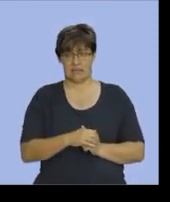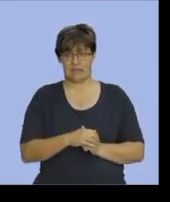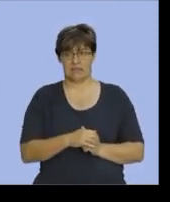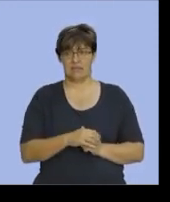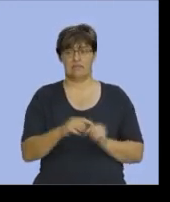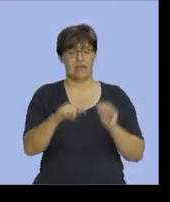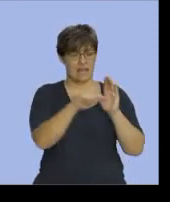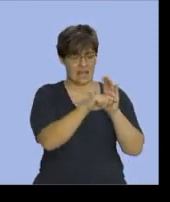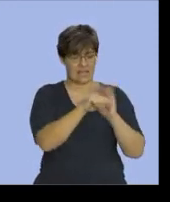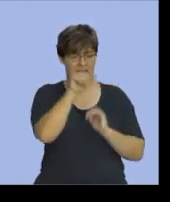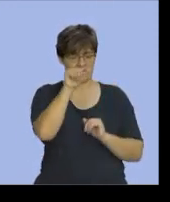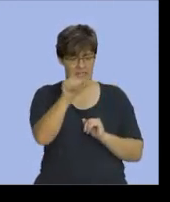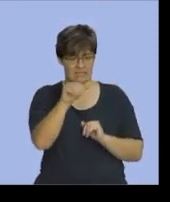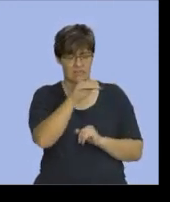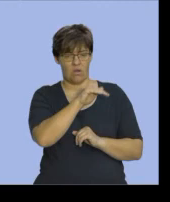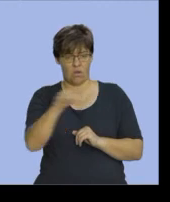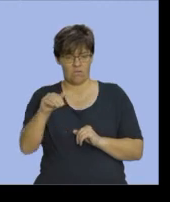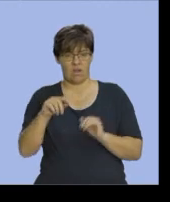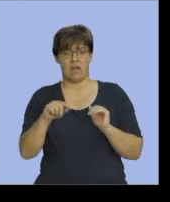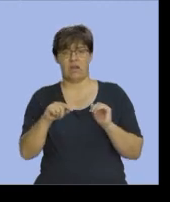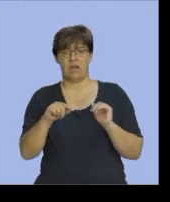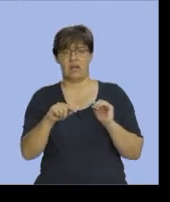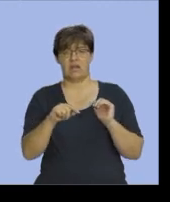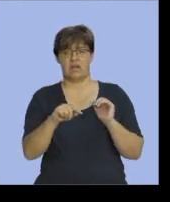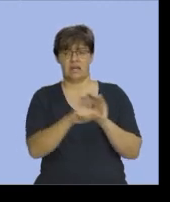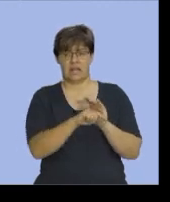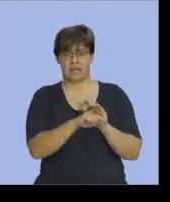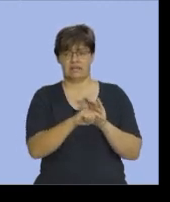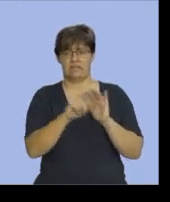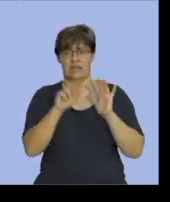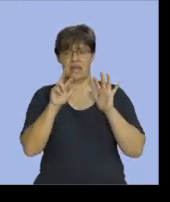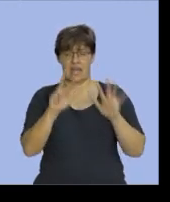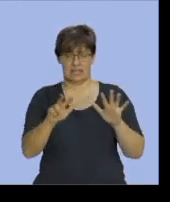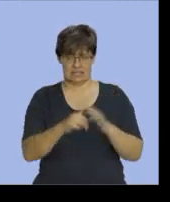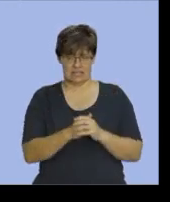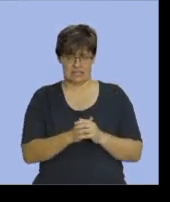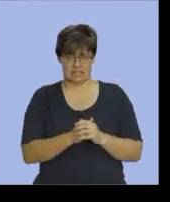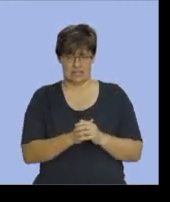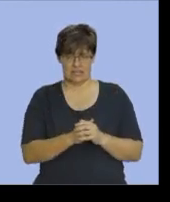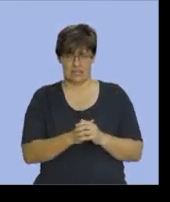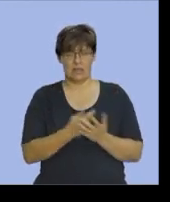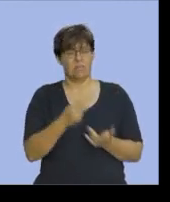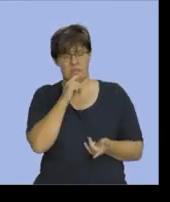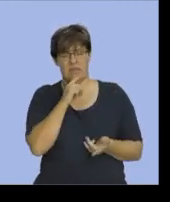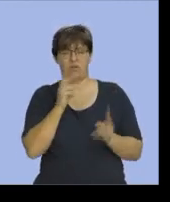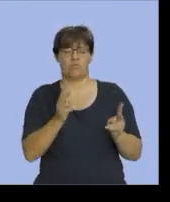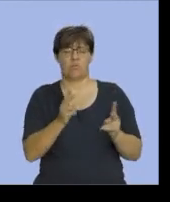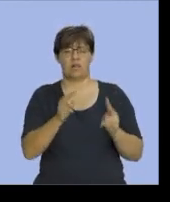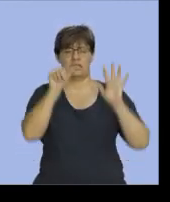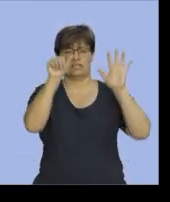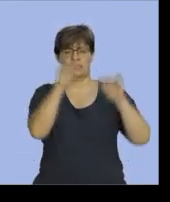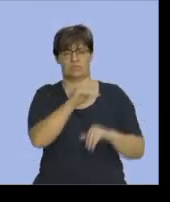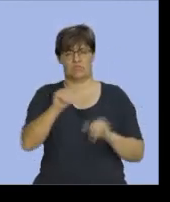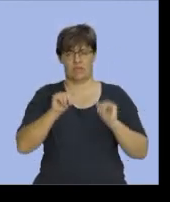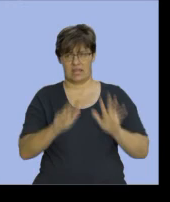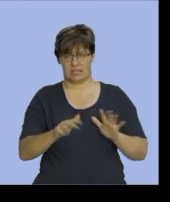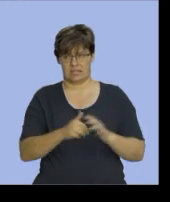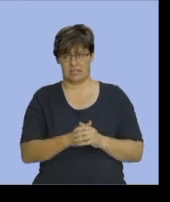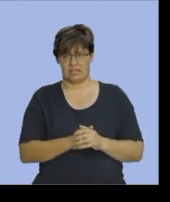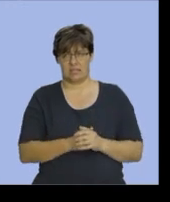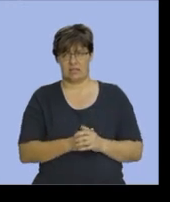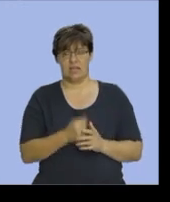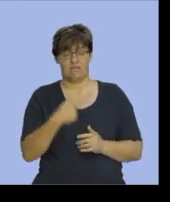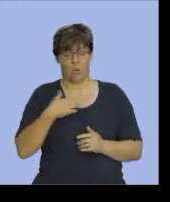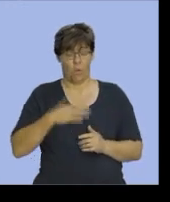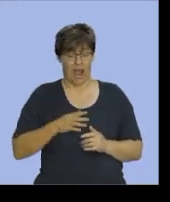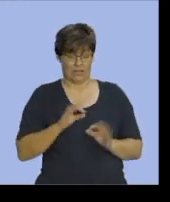will actually be negative 6 over 8, over negative 8, which is just 6 over 8.